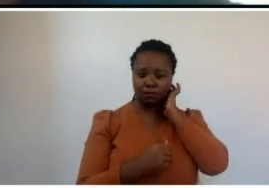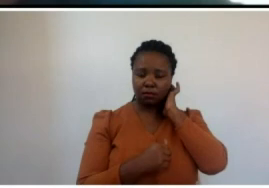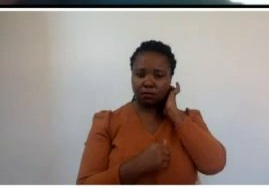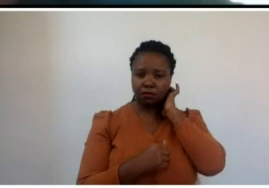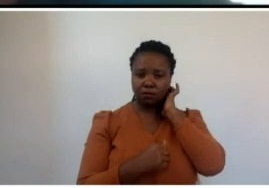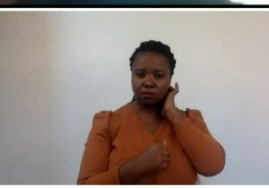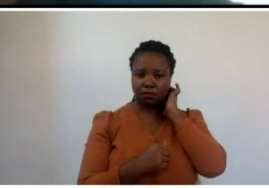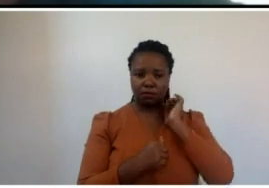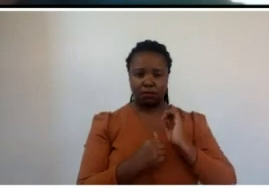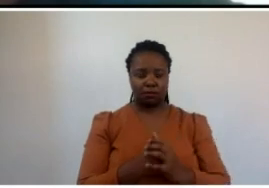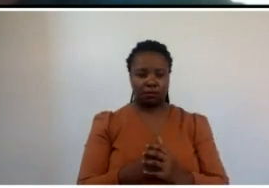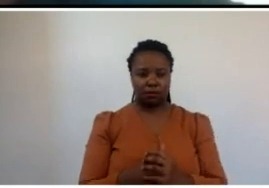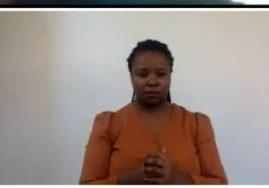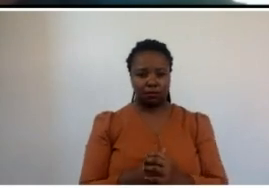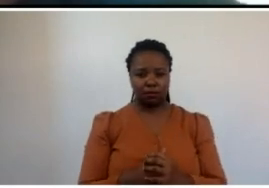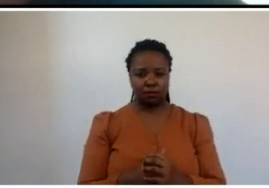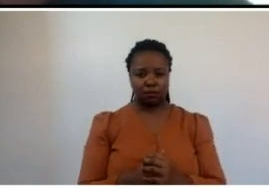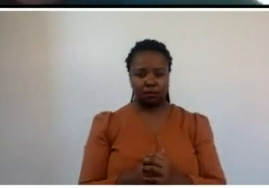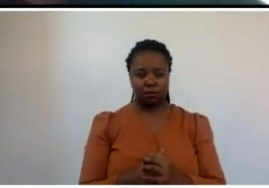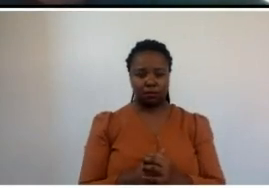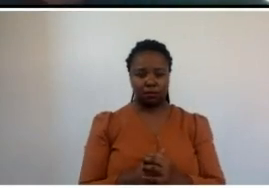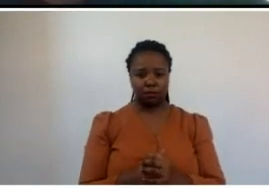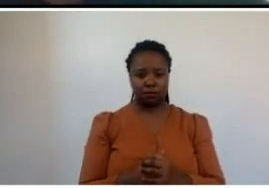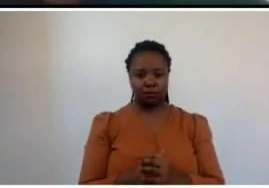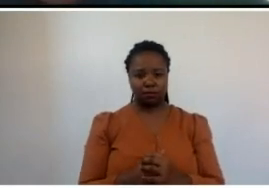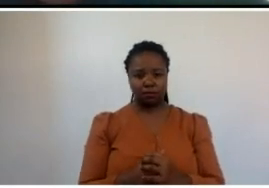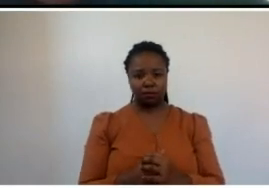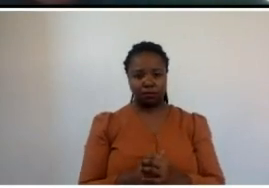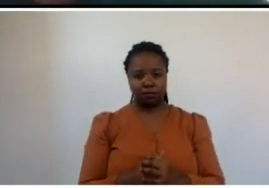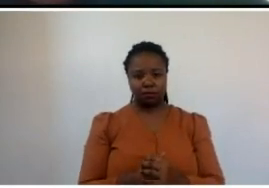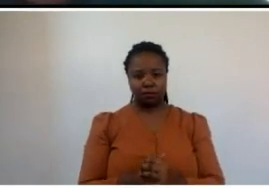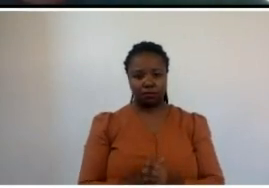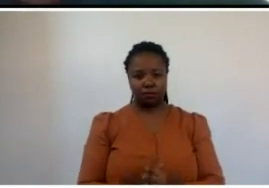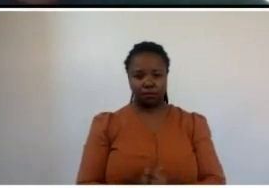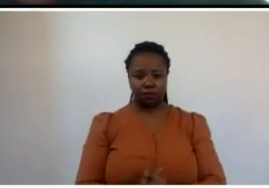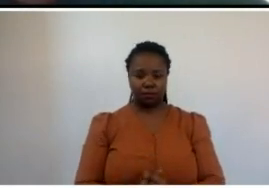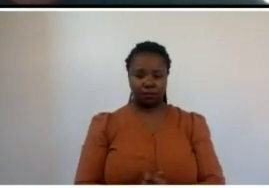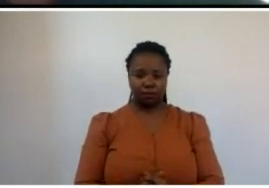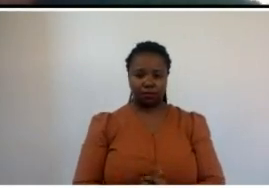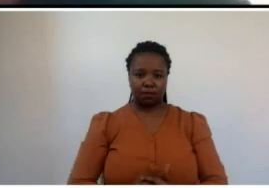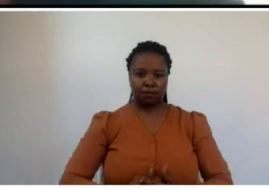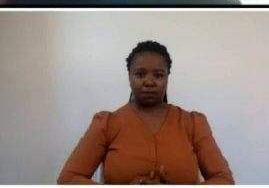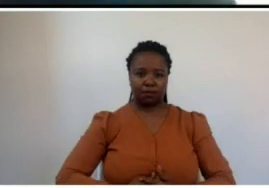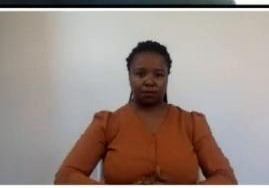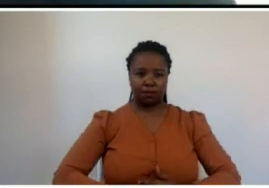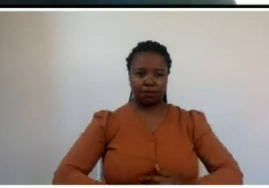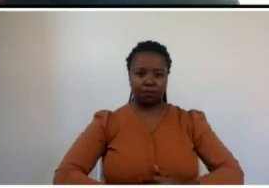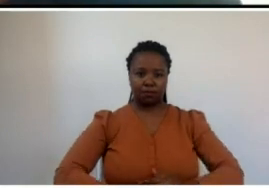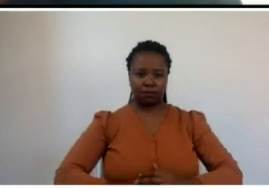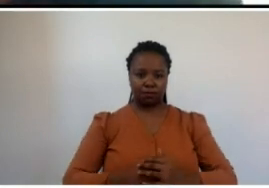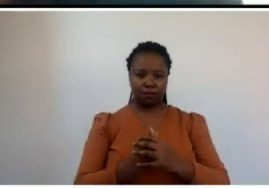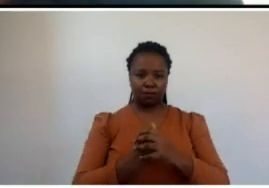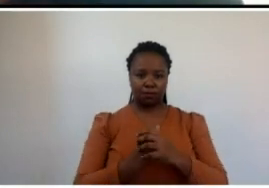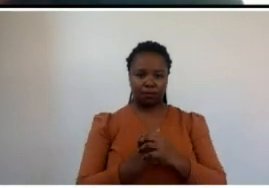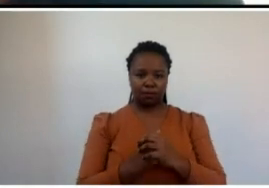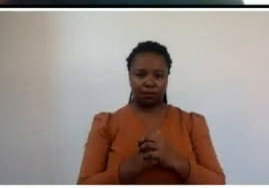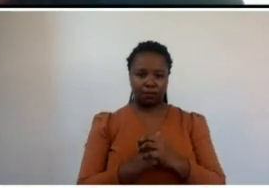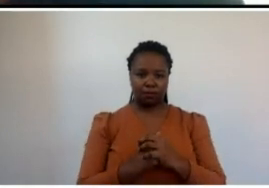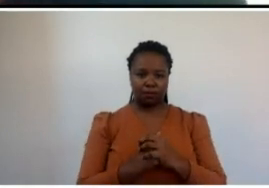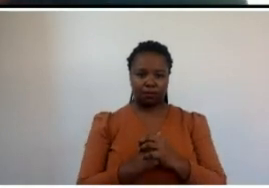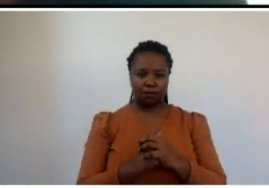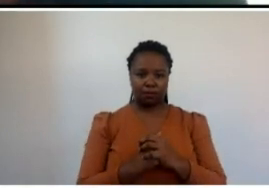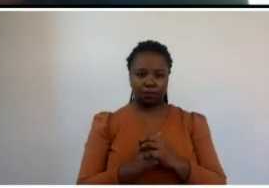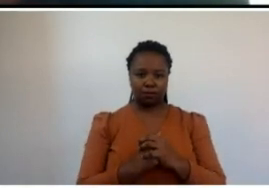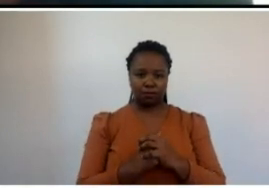to continuing to invest in this space. Really, ultimately, better data begets improved coordination among